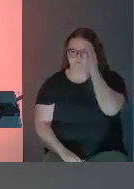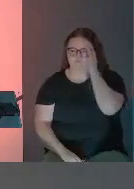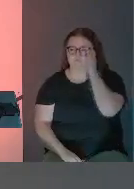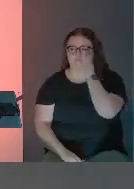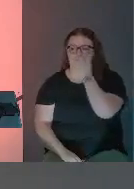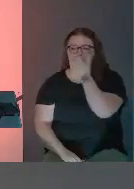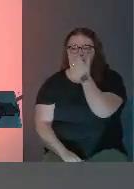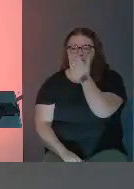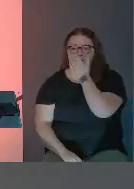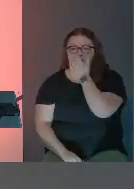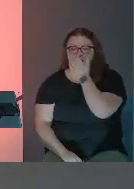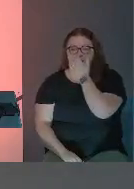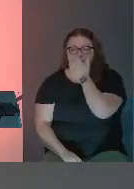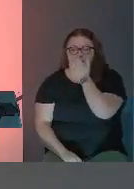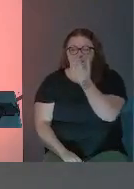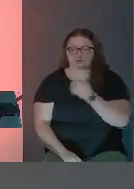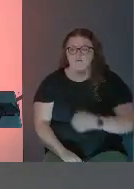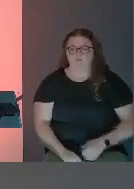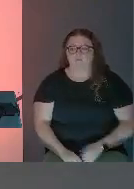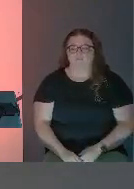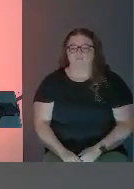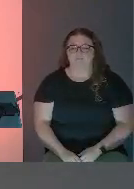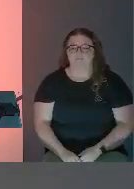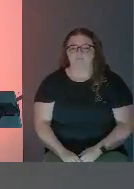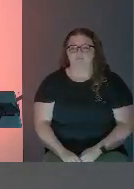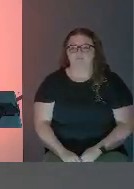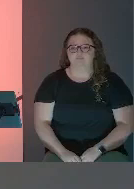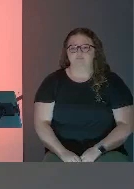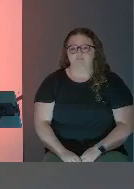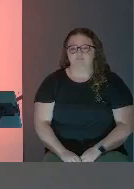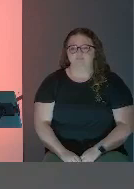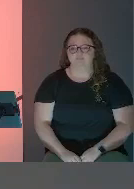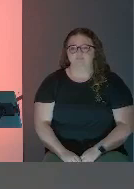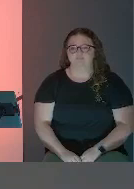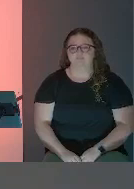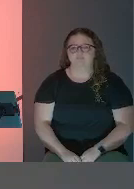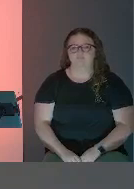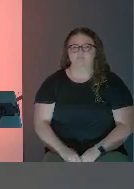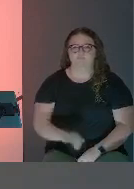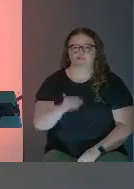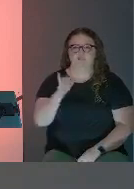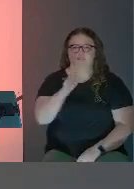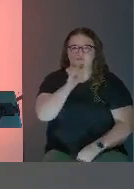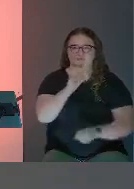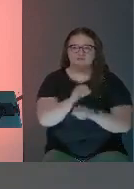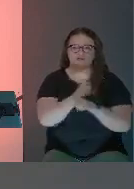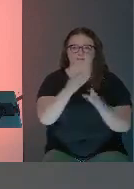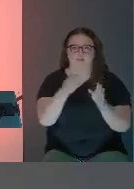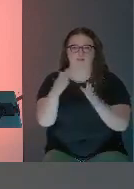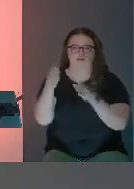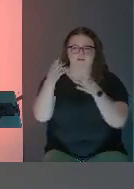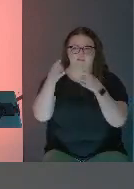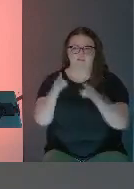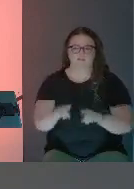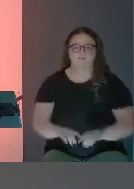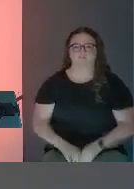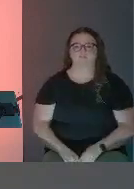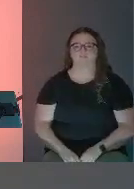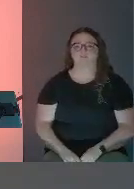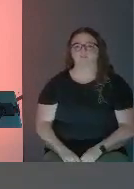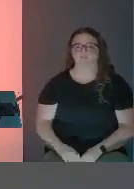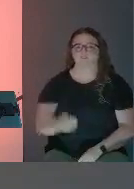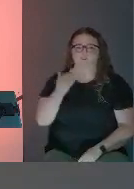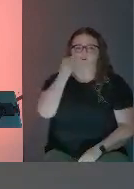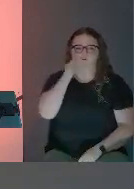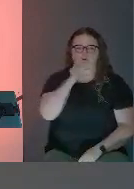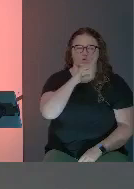is the agenda that he's driving home to these believers at Thessalonica. You know, there's an old